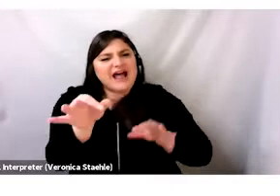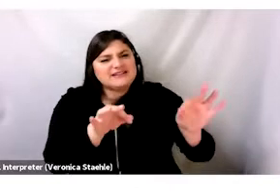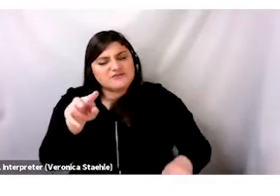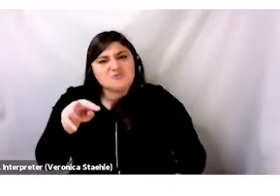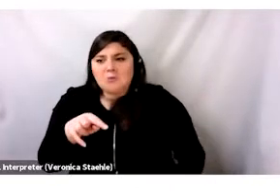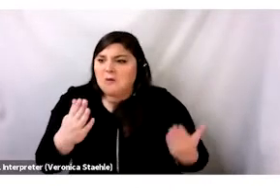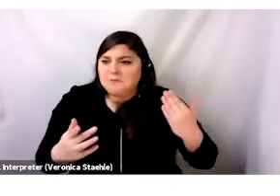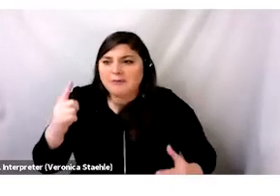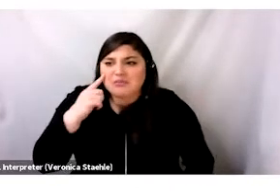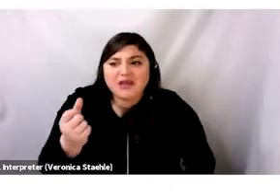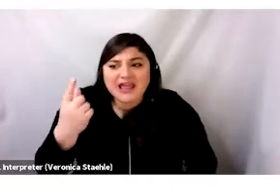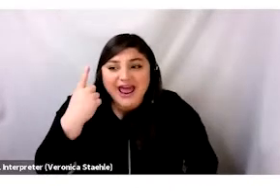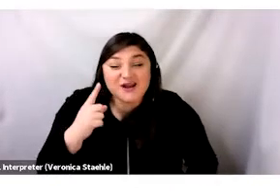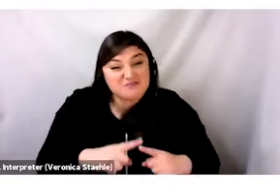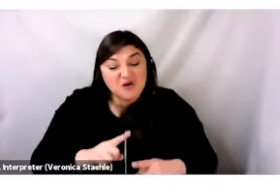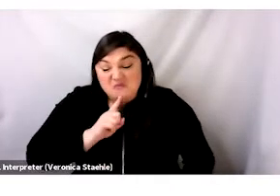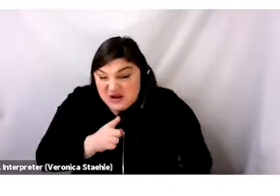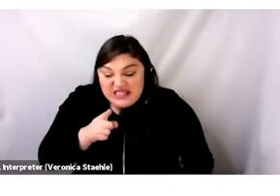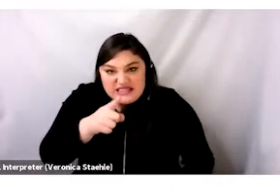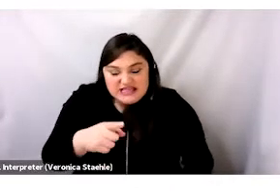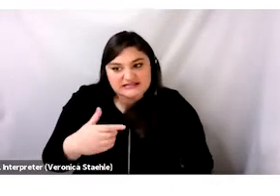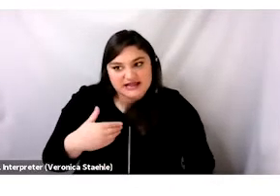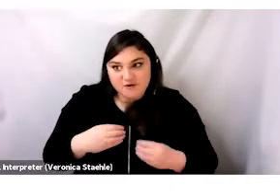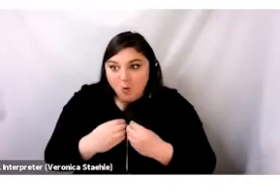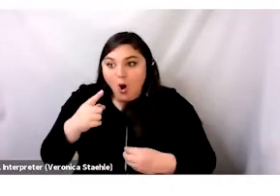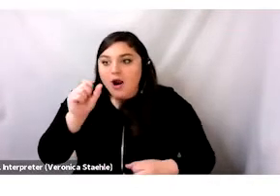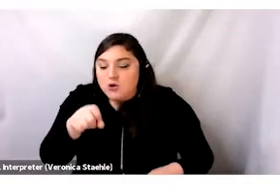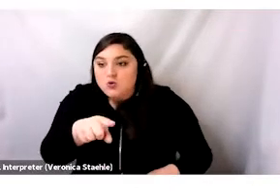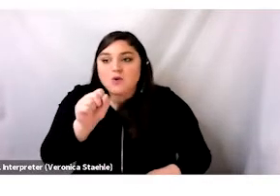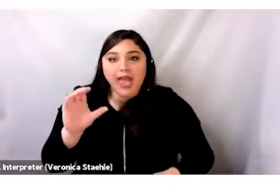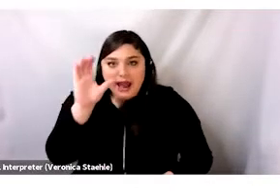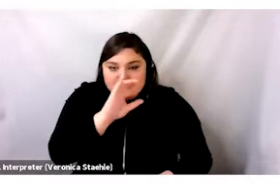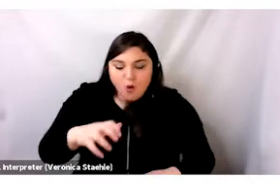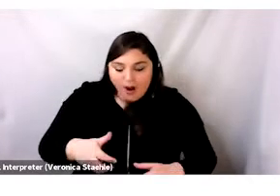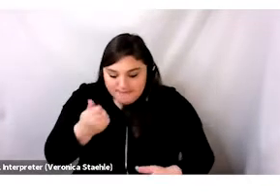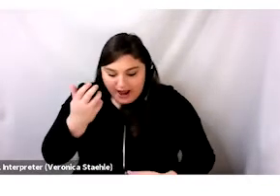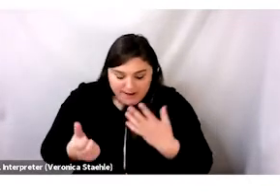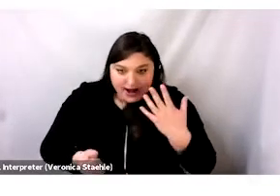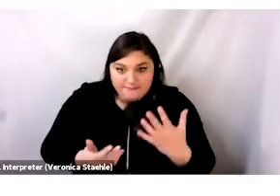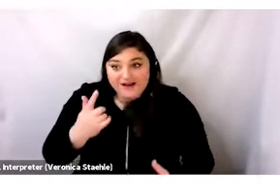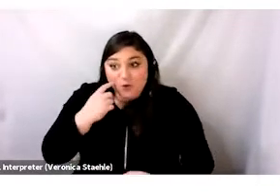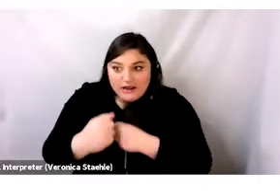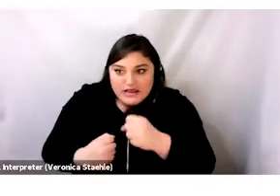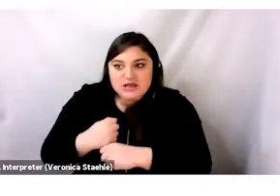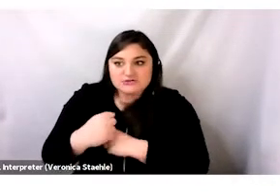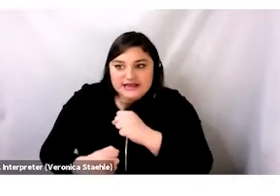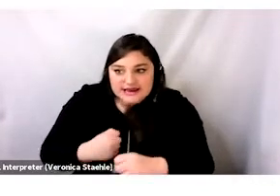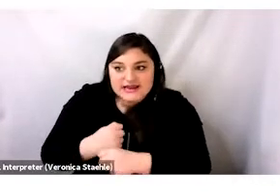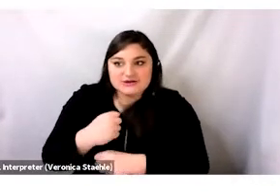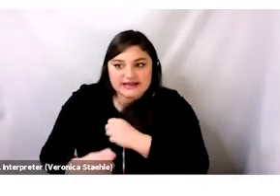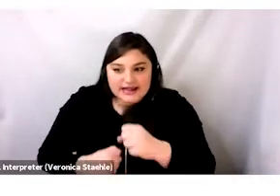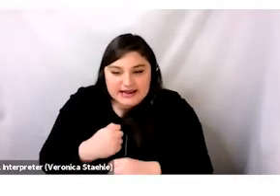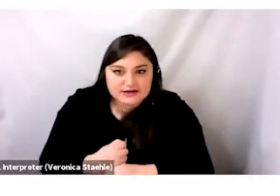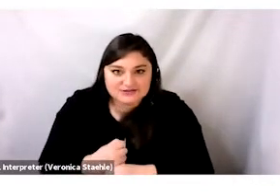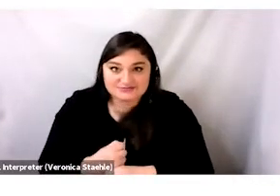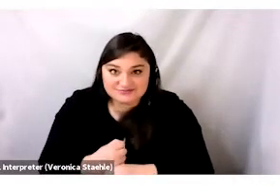interdependence for days and years on end, decades even. If you're enjoying a cup of tea,